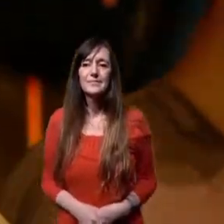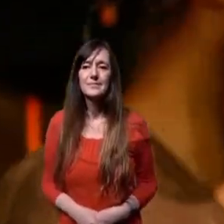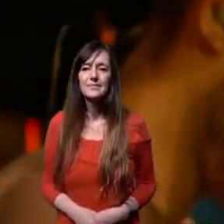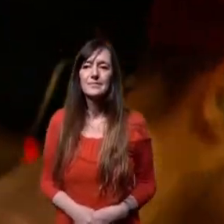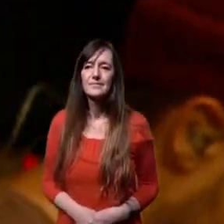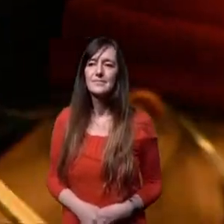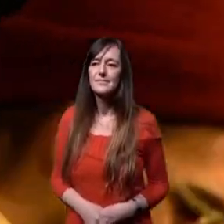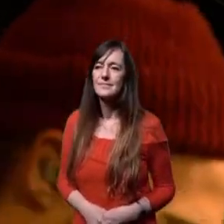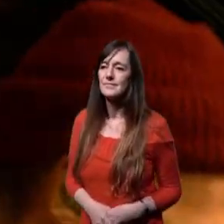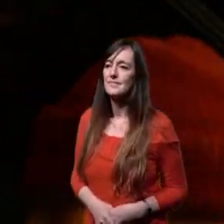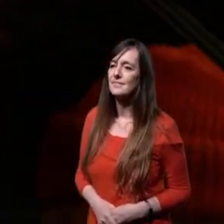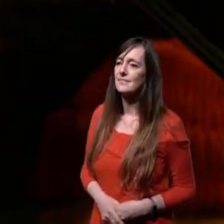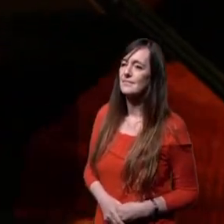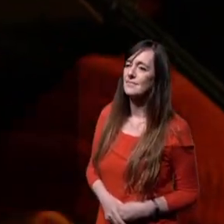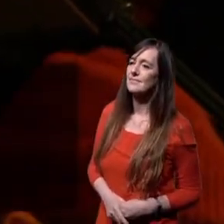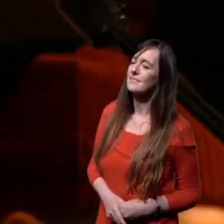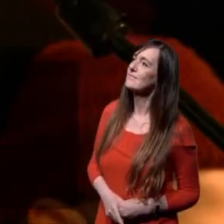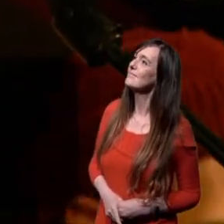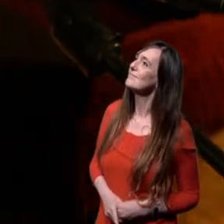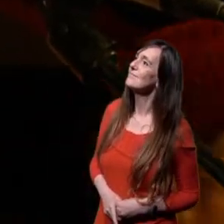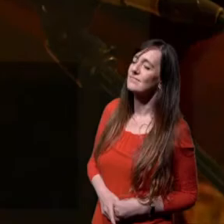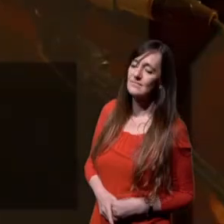Sing, oh no, you never let go.